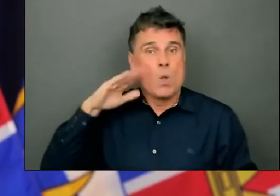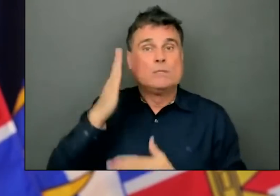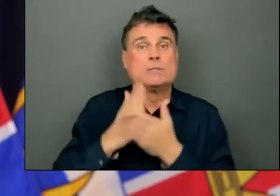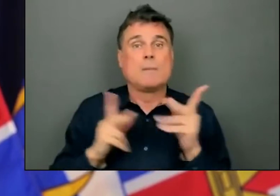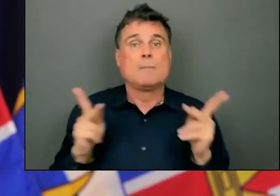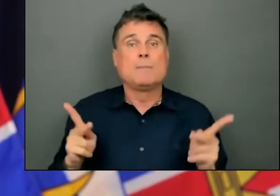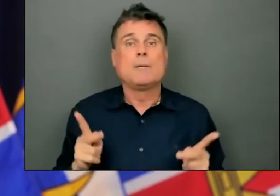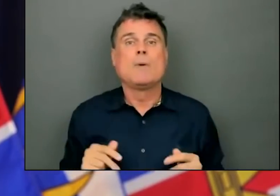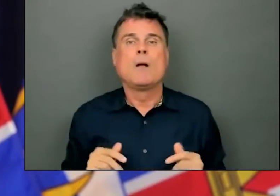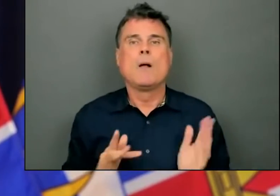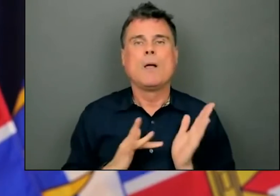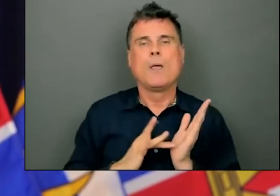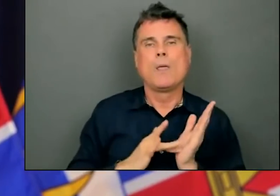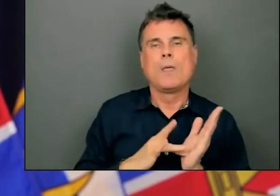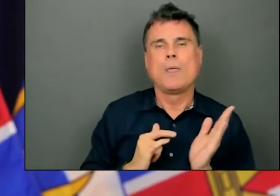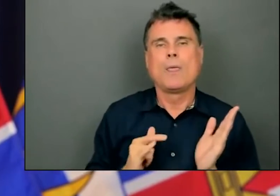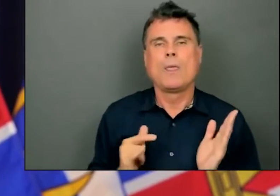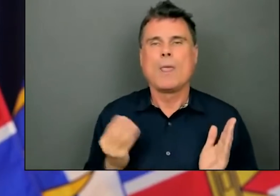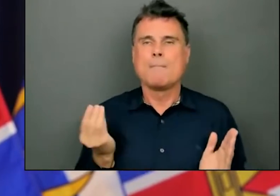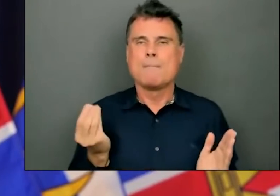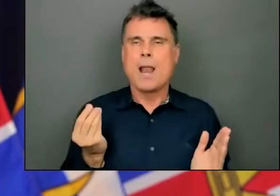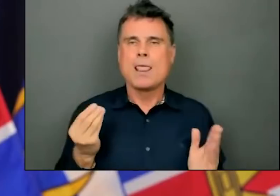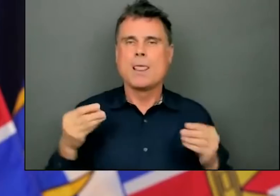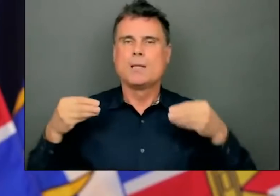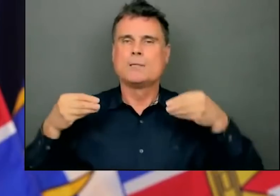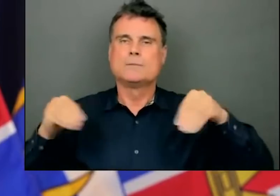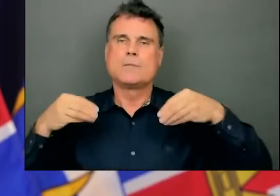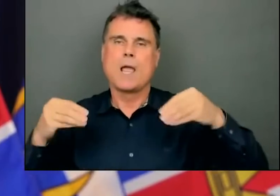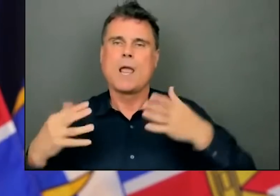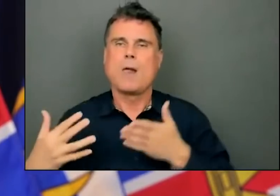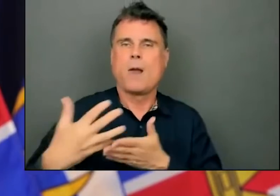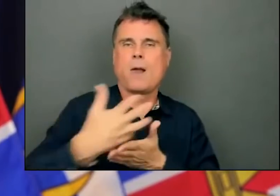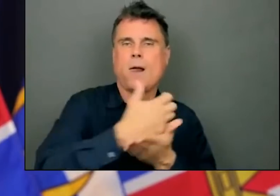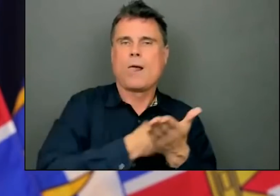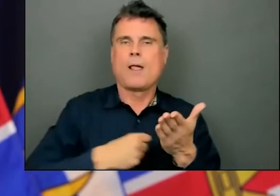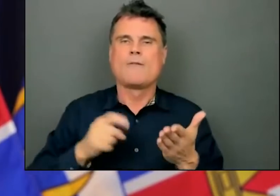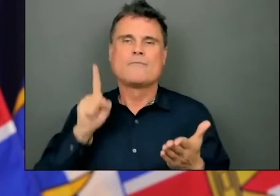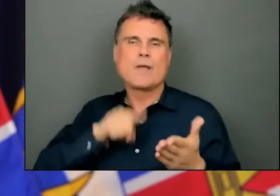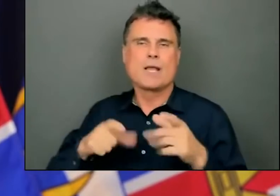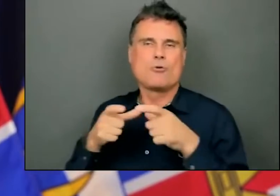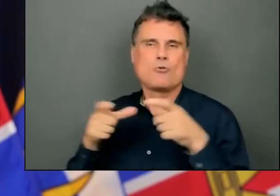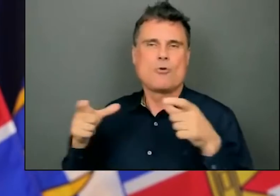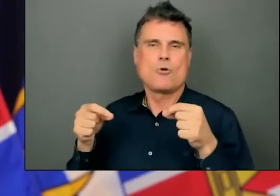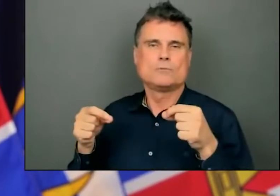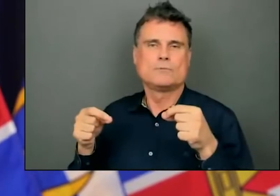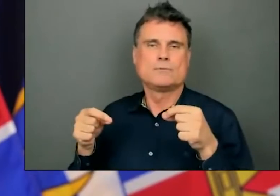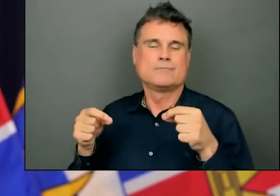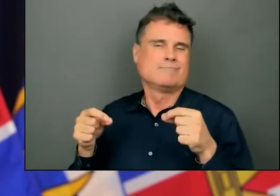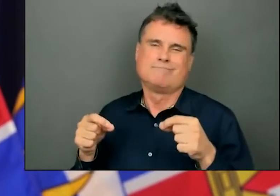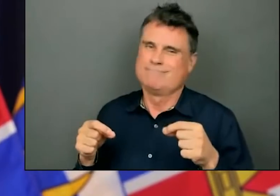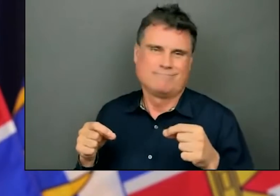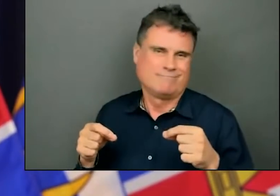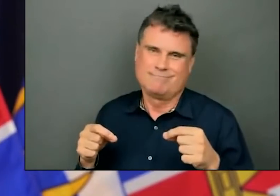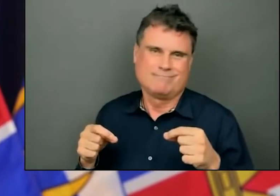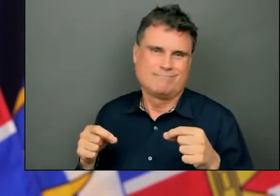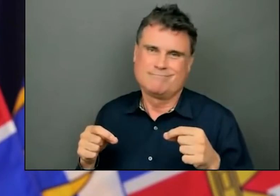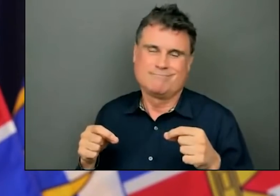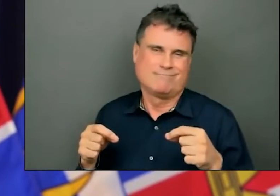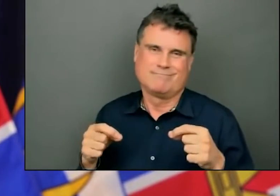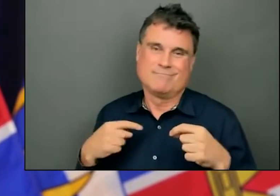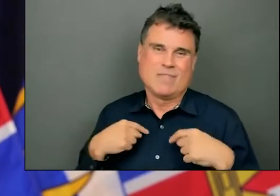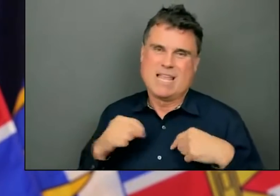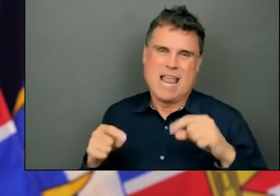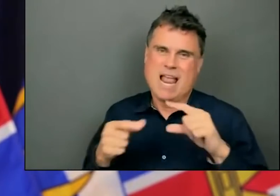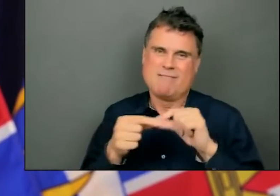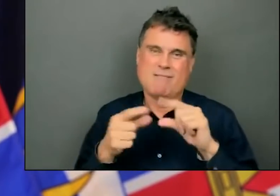fraudulent vaccine records, that police would be involved. I can't speak obviously to these 2 individuals, but I will say there